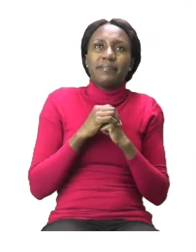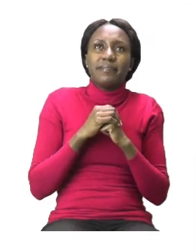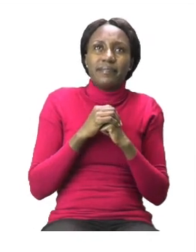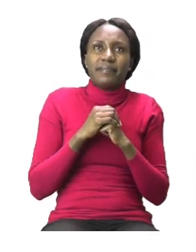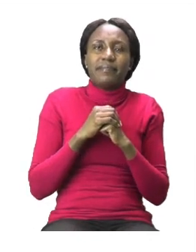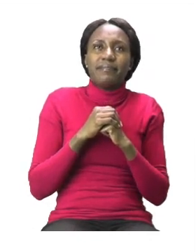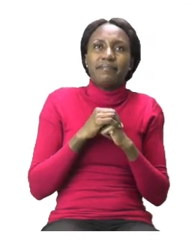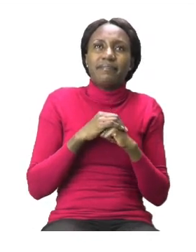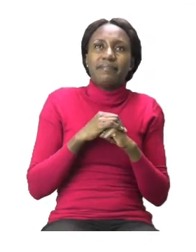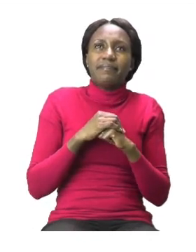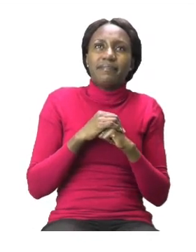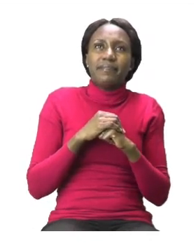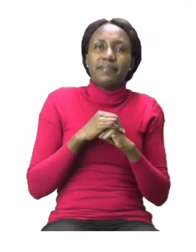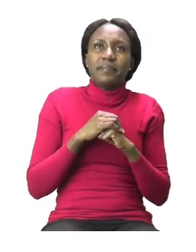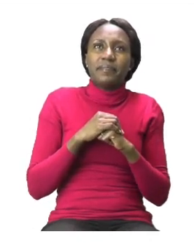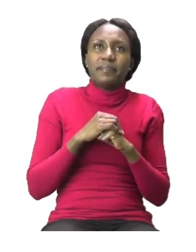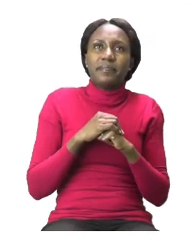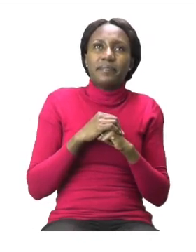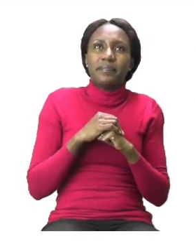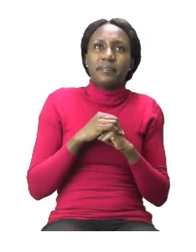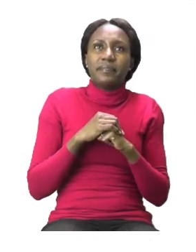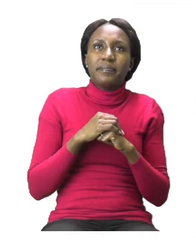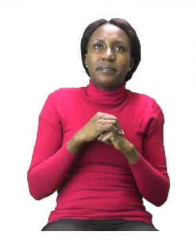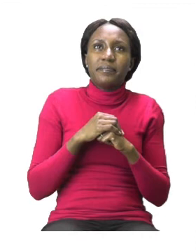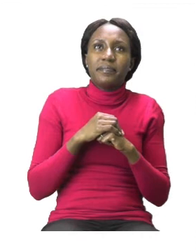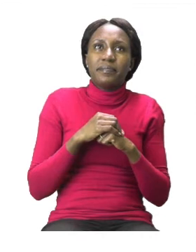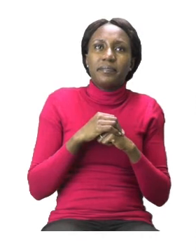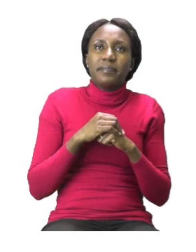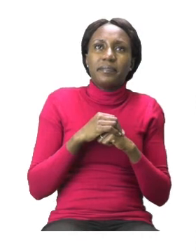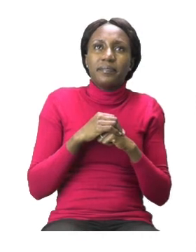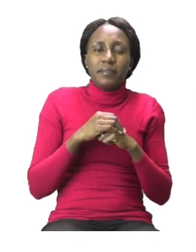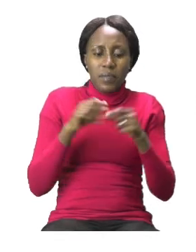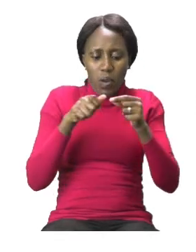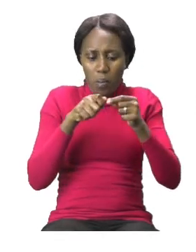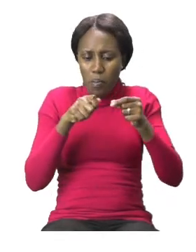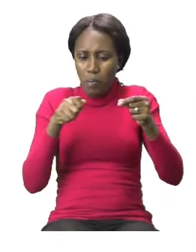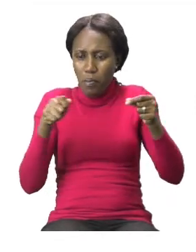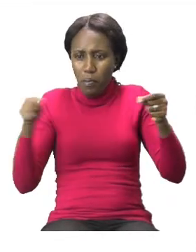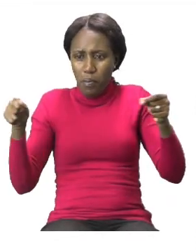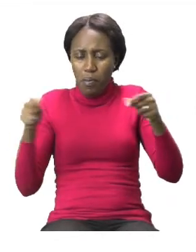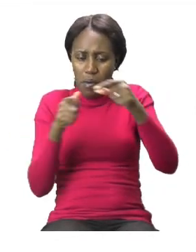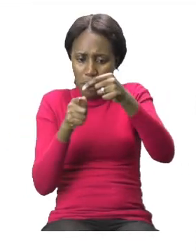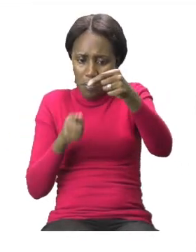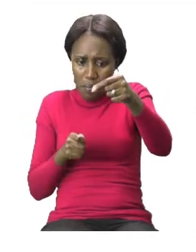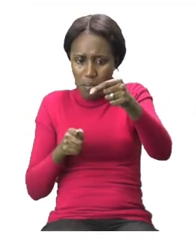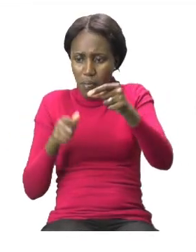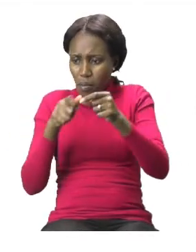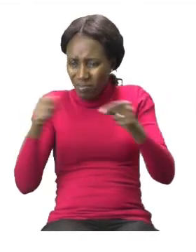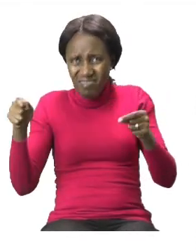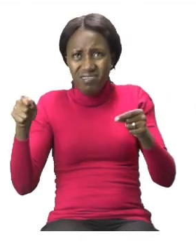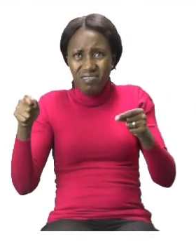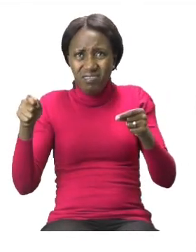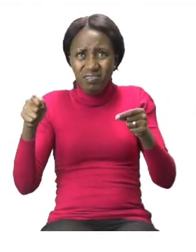in case something falls. The next thing that we can see is a measuring tape. Do we need it